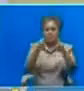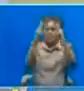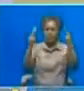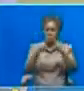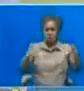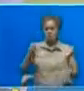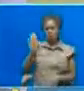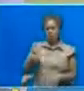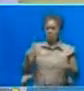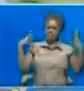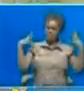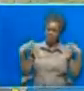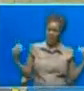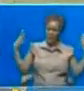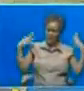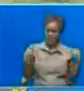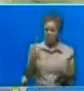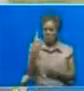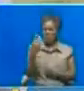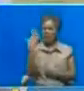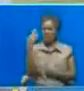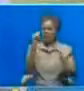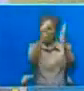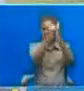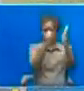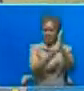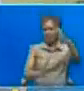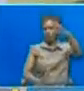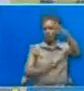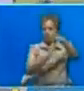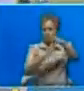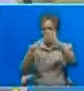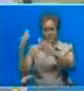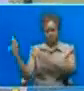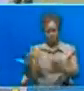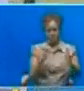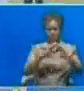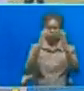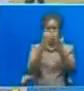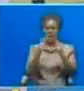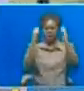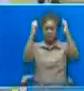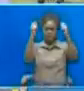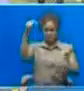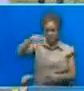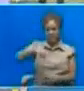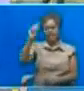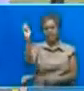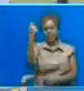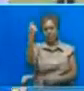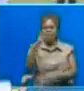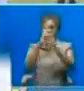hockey team intensify their training, one thing tops the agenda: bringing home the World's League 2 crown. Robinson